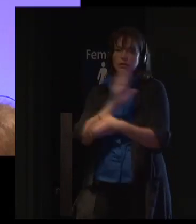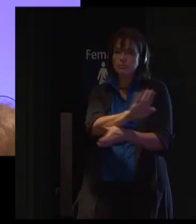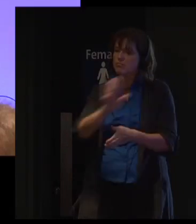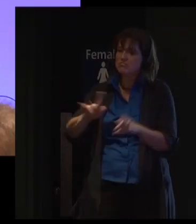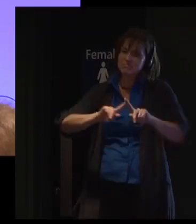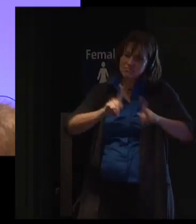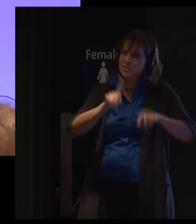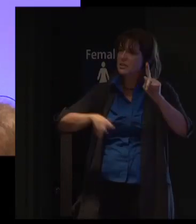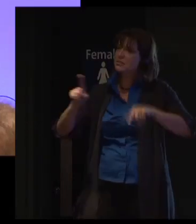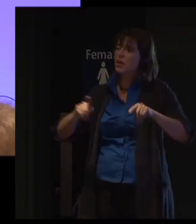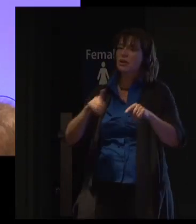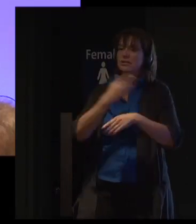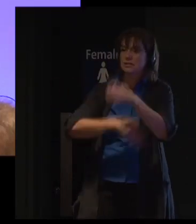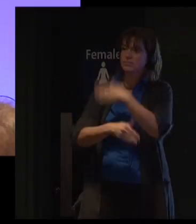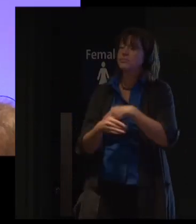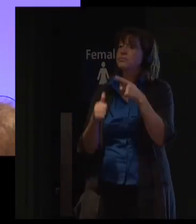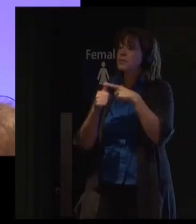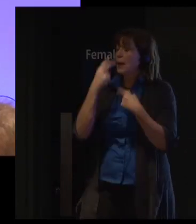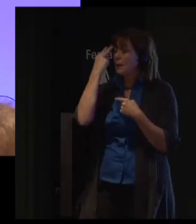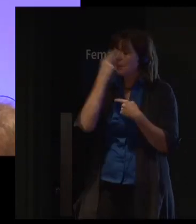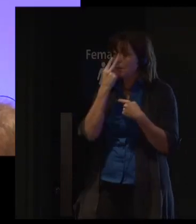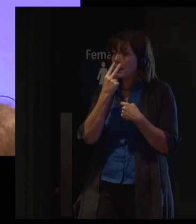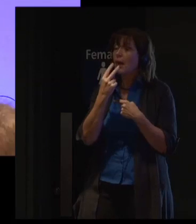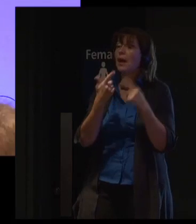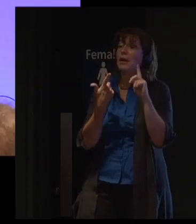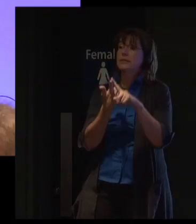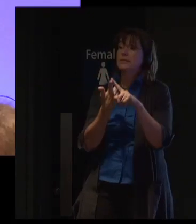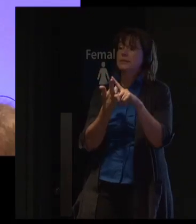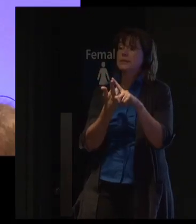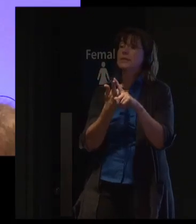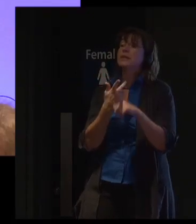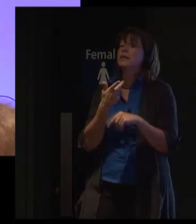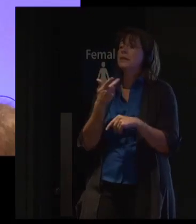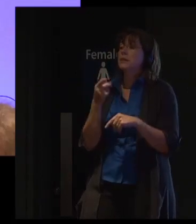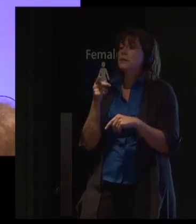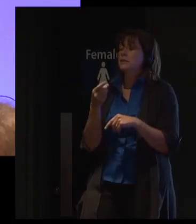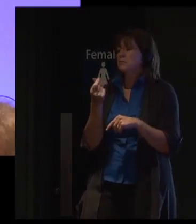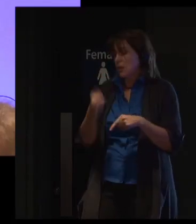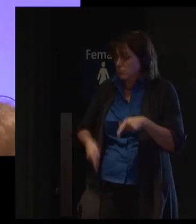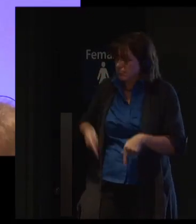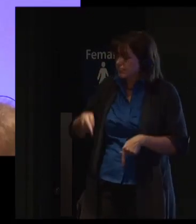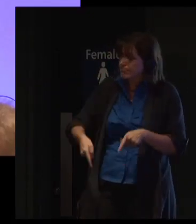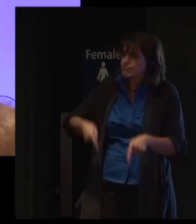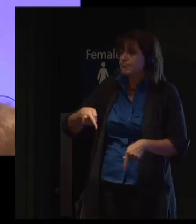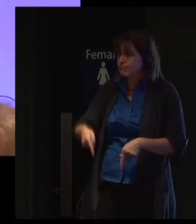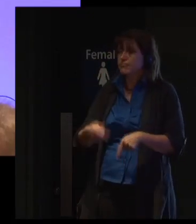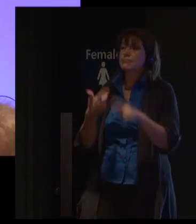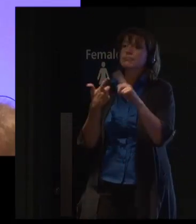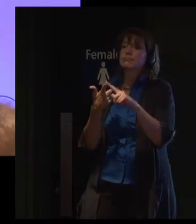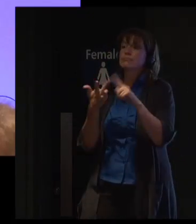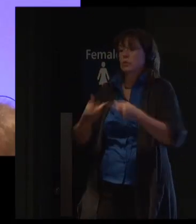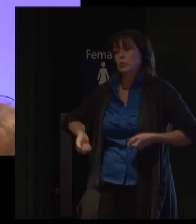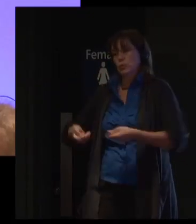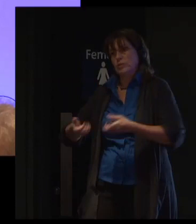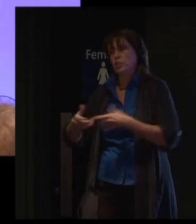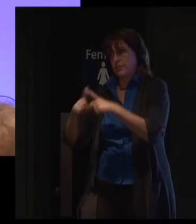disabilities. Tickets for blind people, tickets for people with a slight limp, and tickets for wheelchairs.